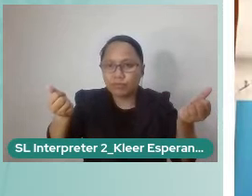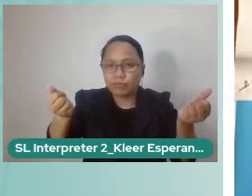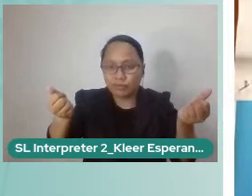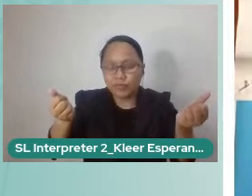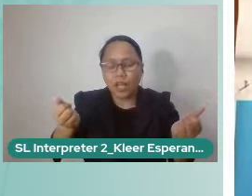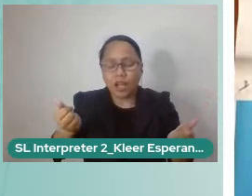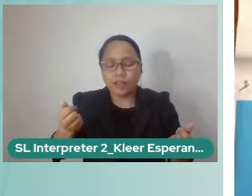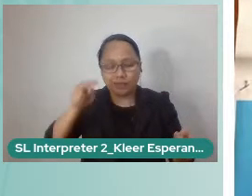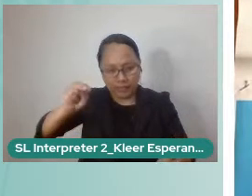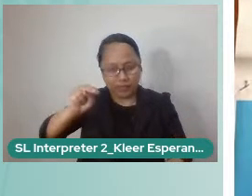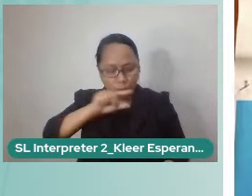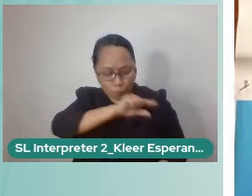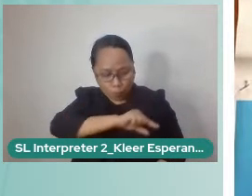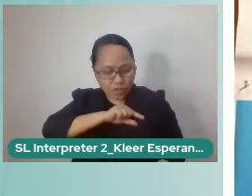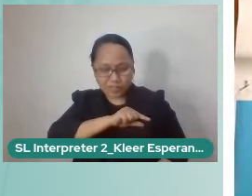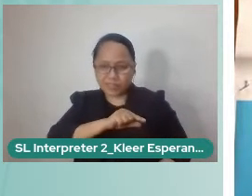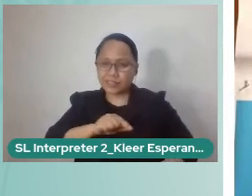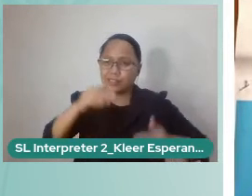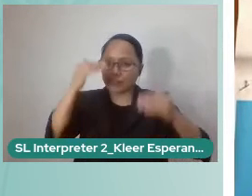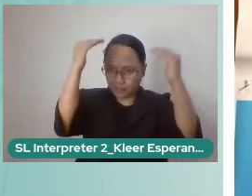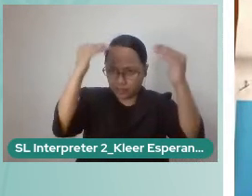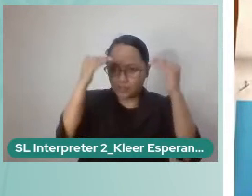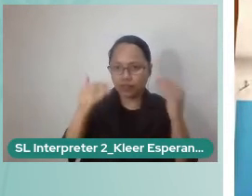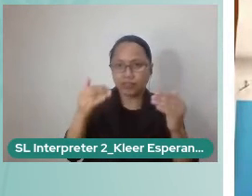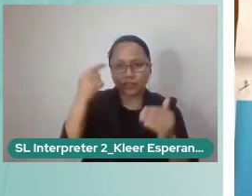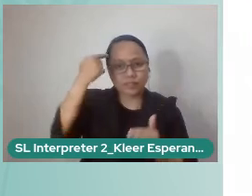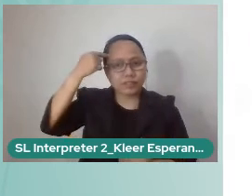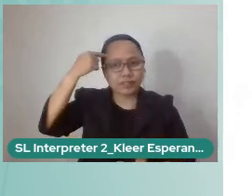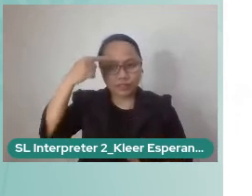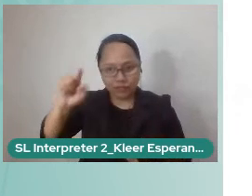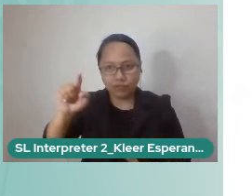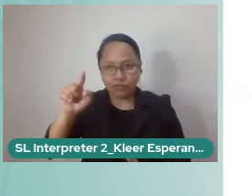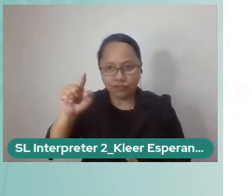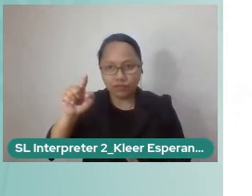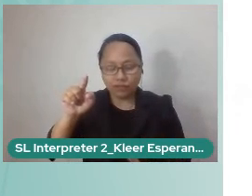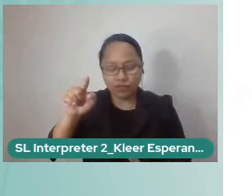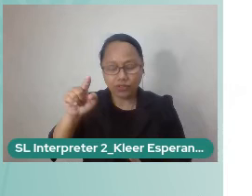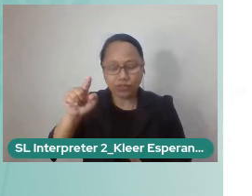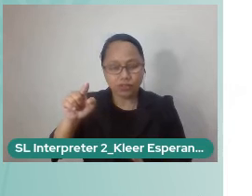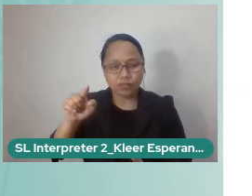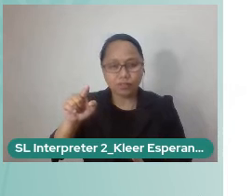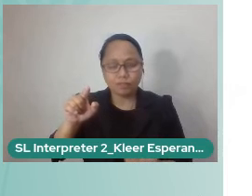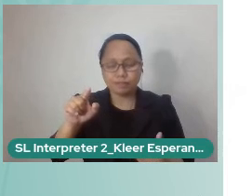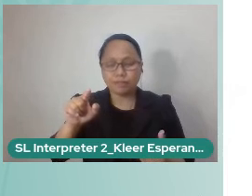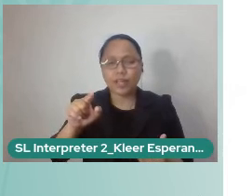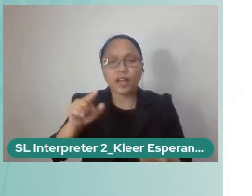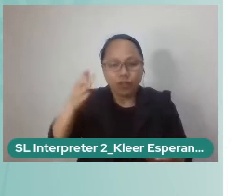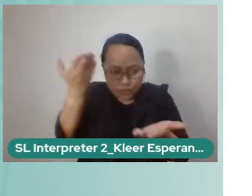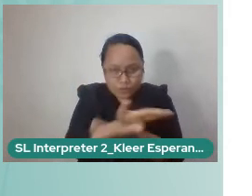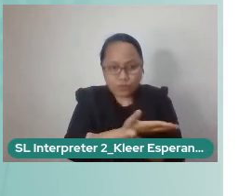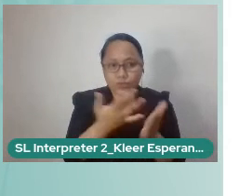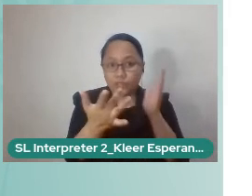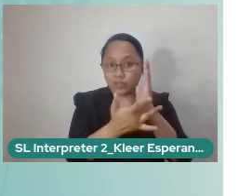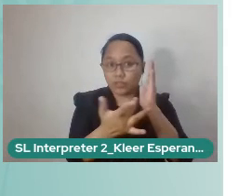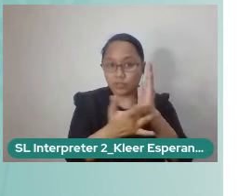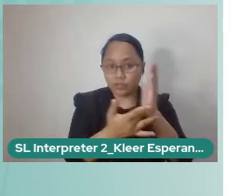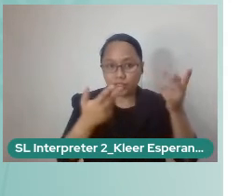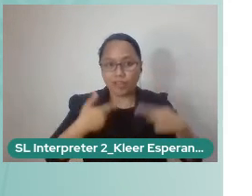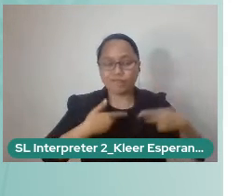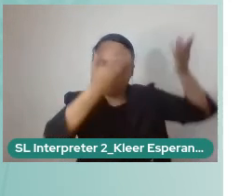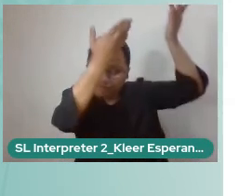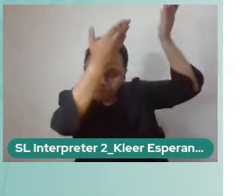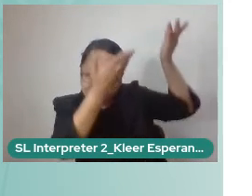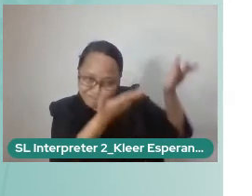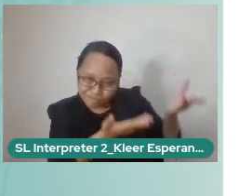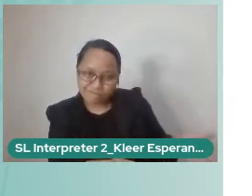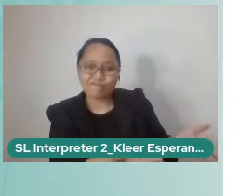quality standards for cervical cancer prevention, including these new technologies. So this is the status of the countries